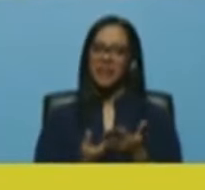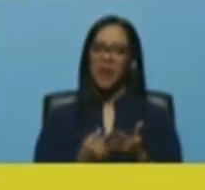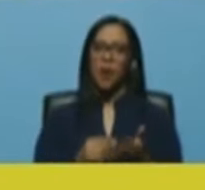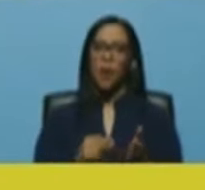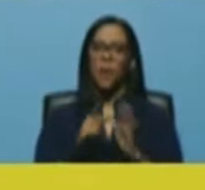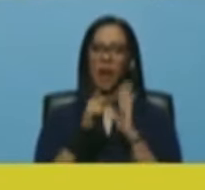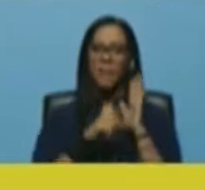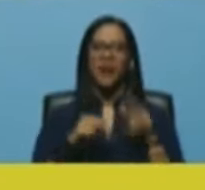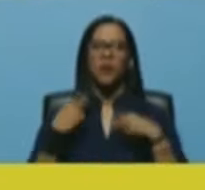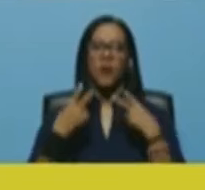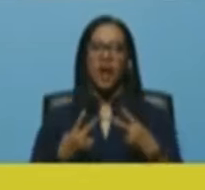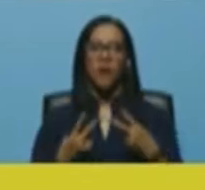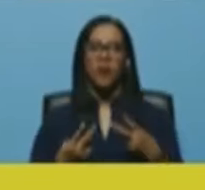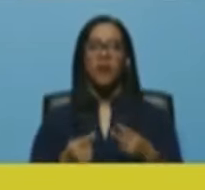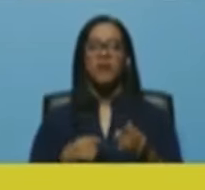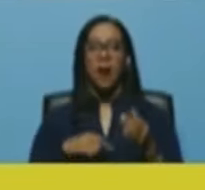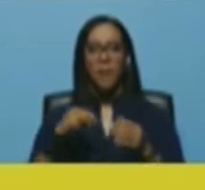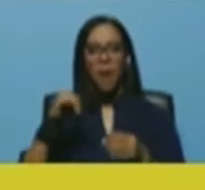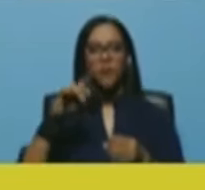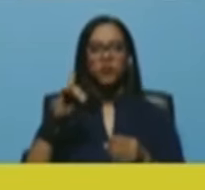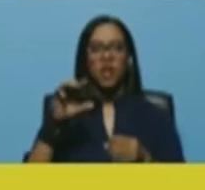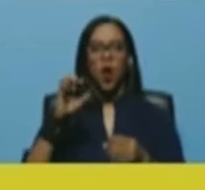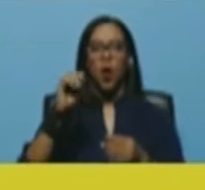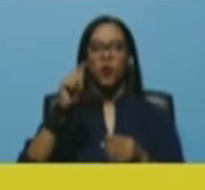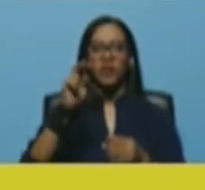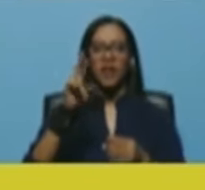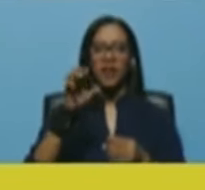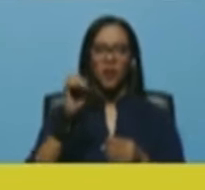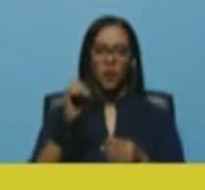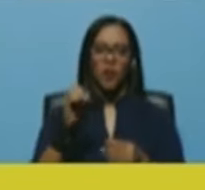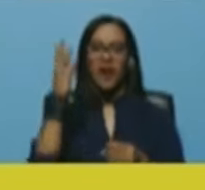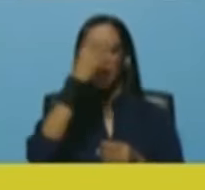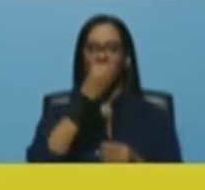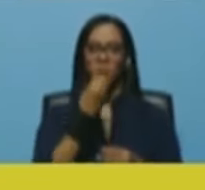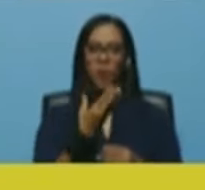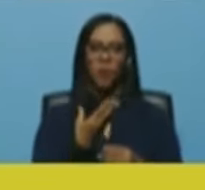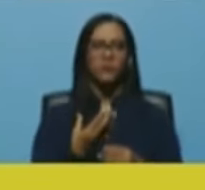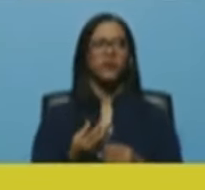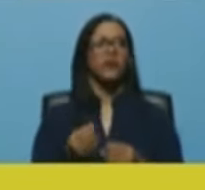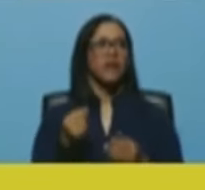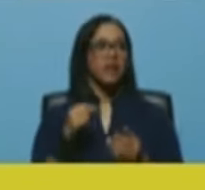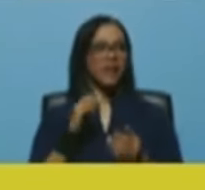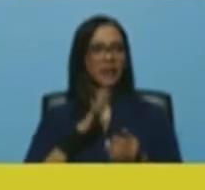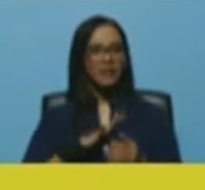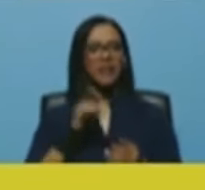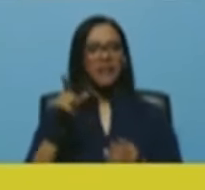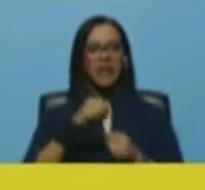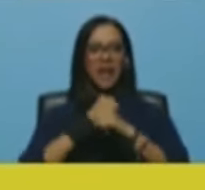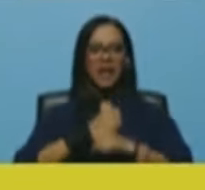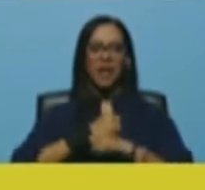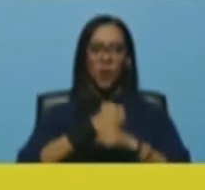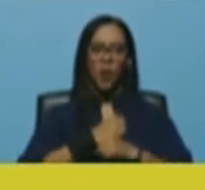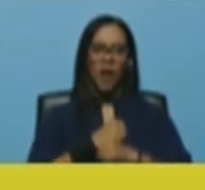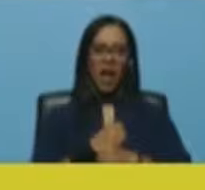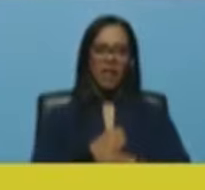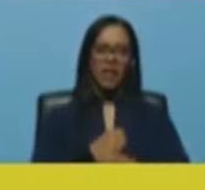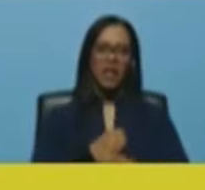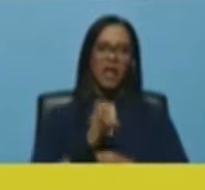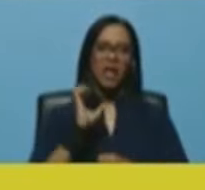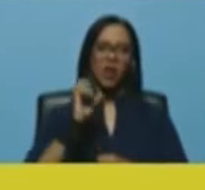A new program will be inaugurated, and we're moving to Museum Alejandro Otero, a beautiful museum located in La